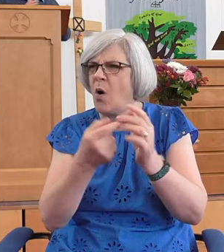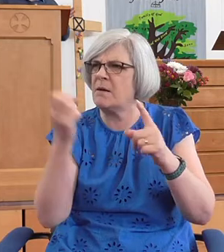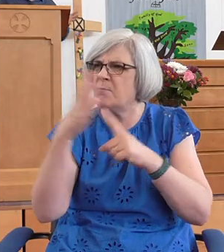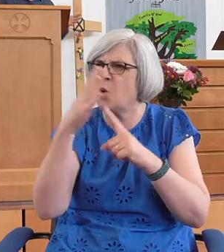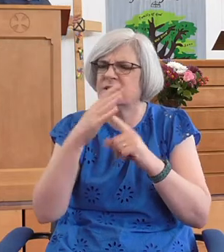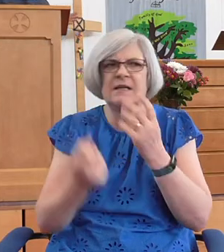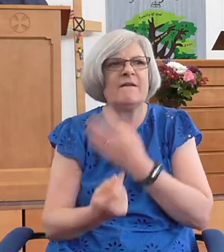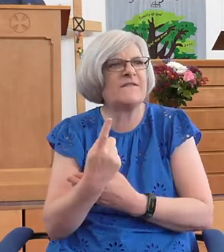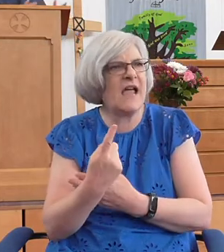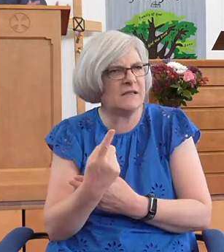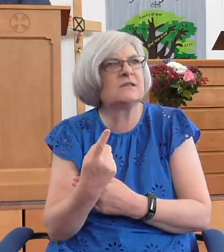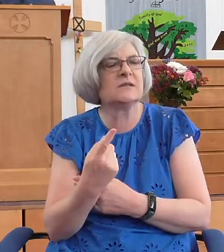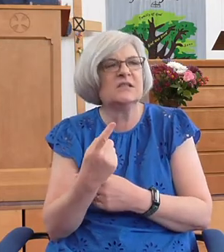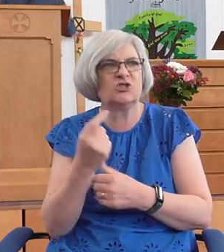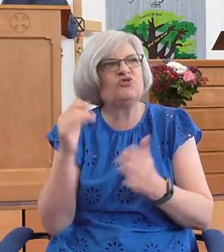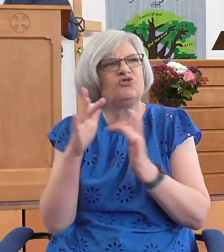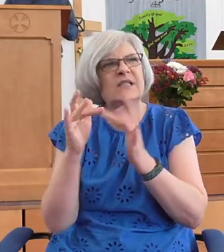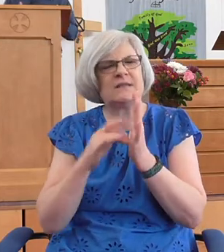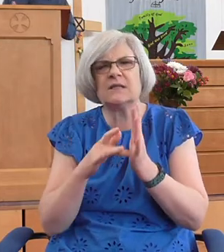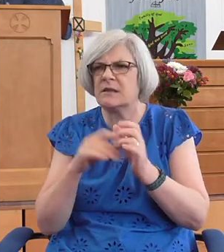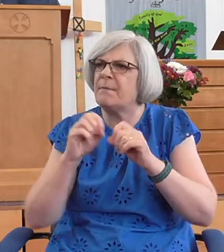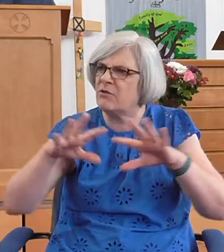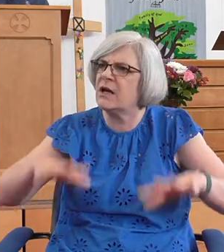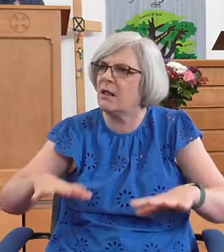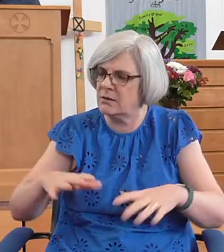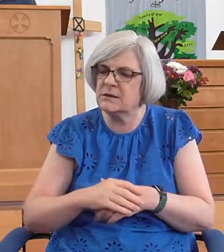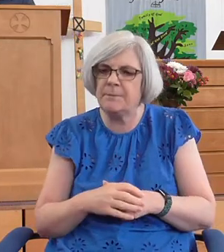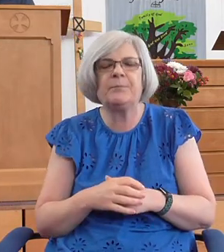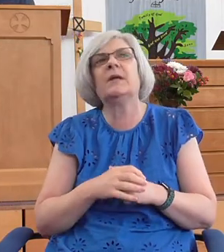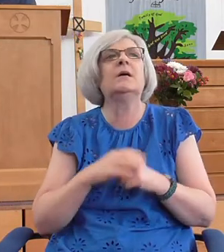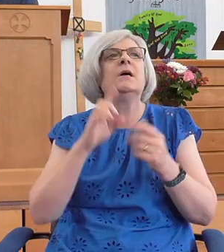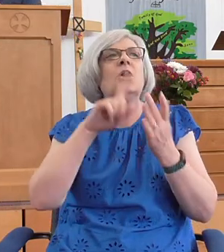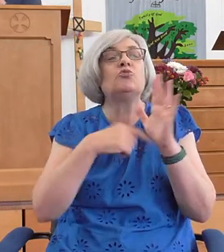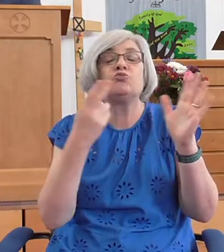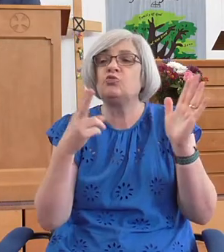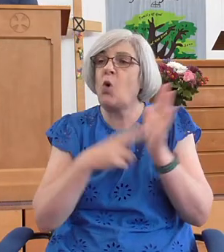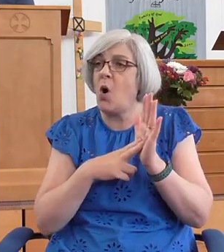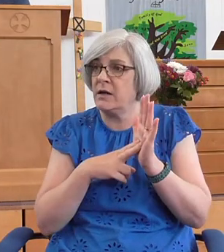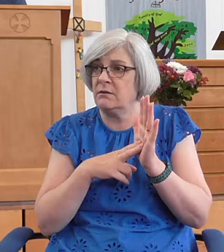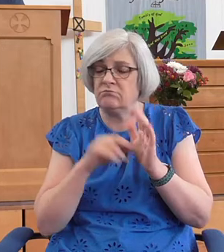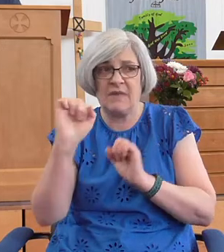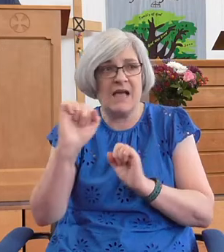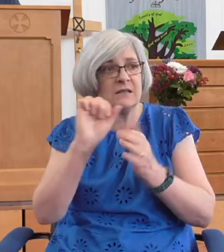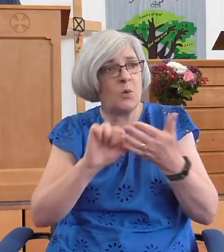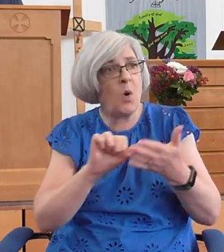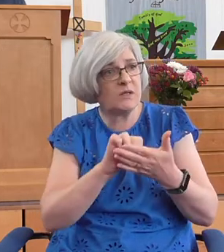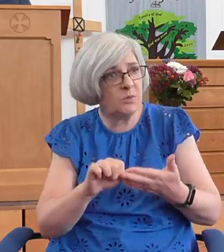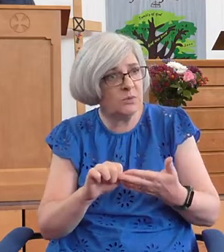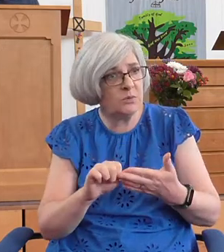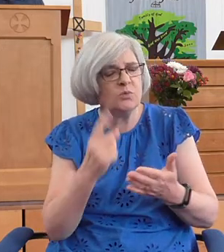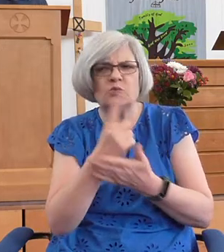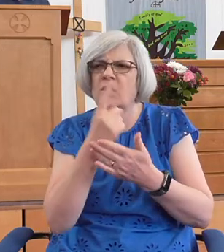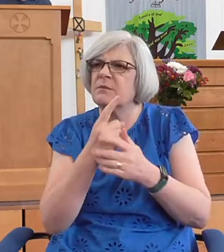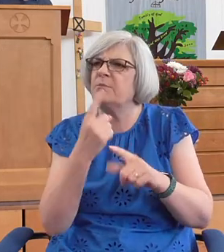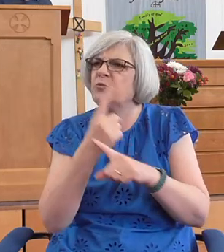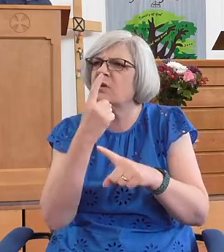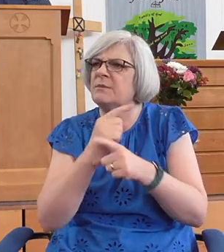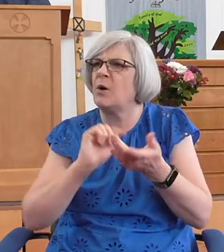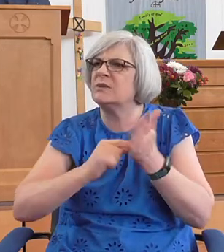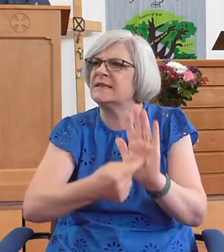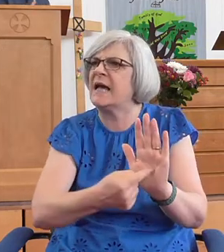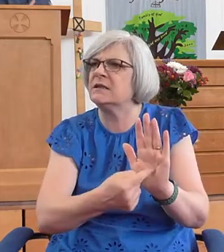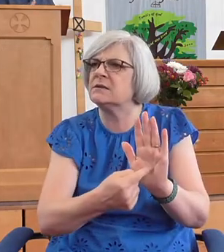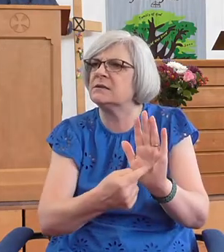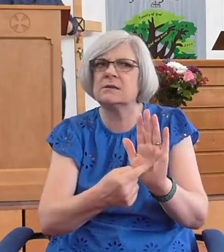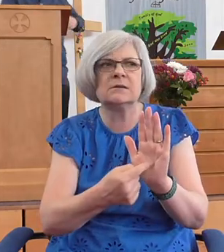Now, the text of St. John's Gospel tends to speak more of signs than of miracles,